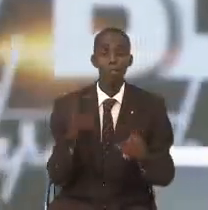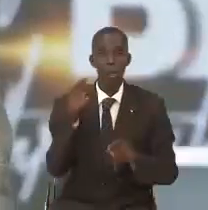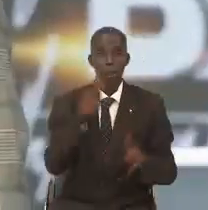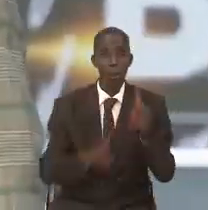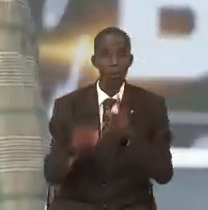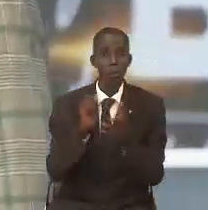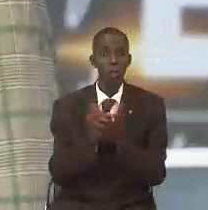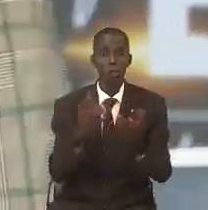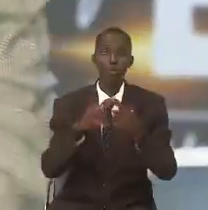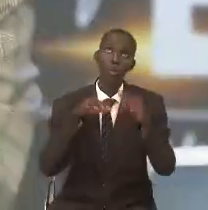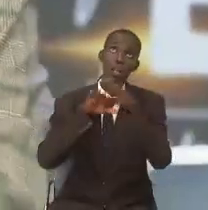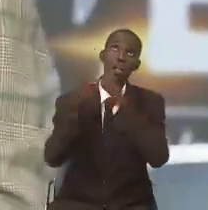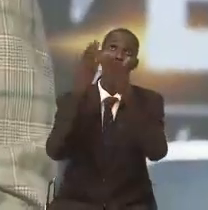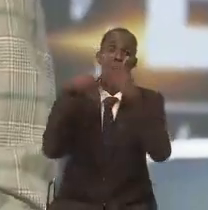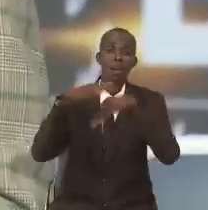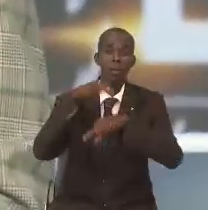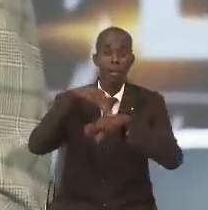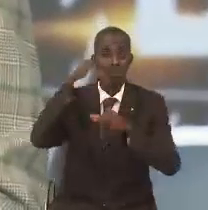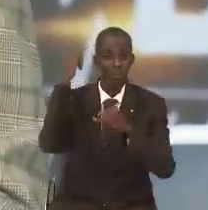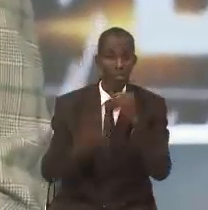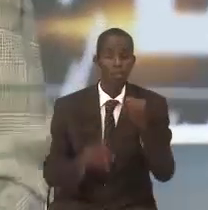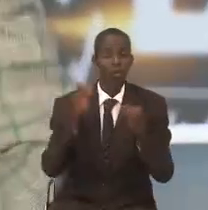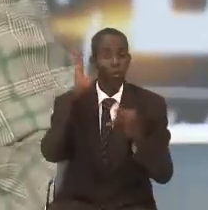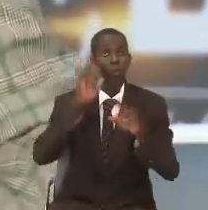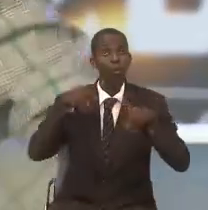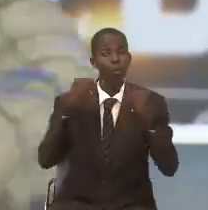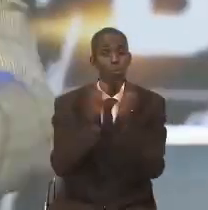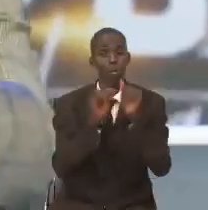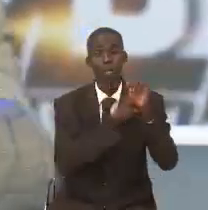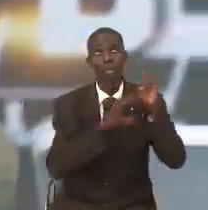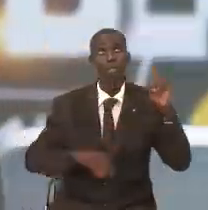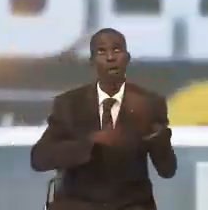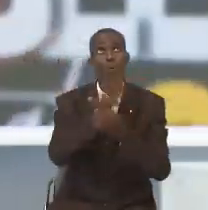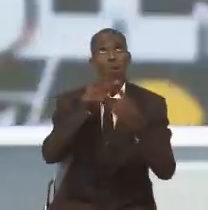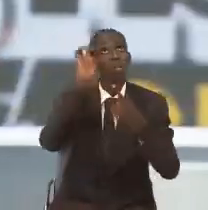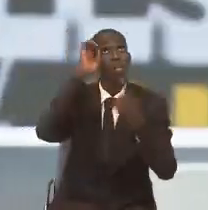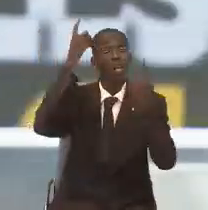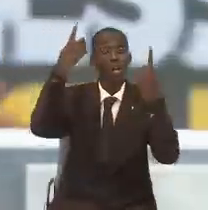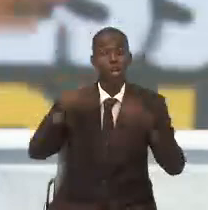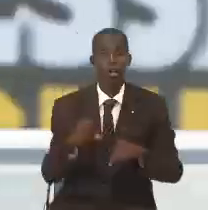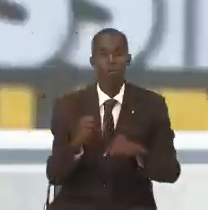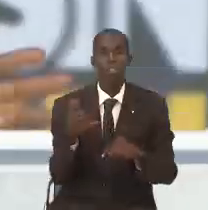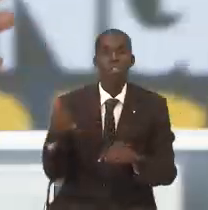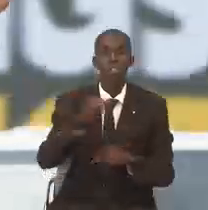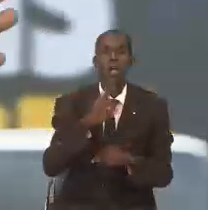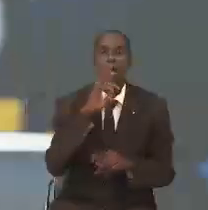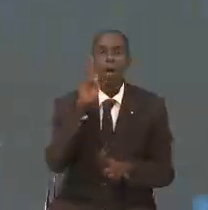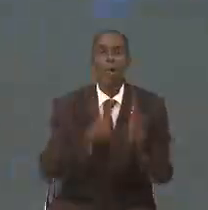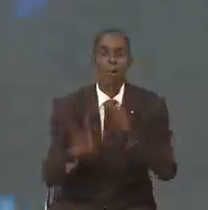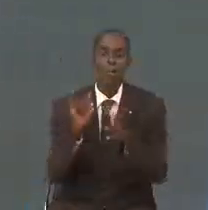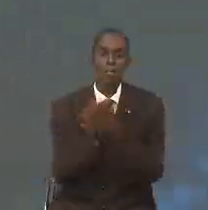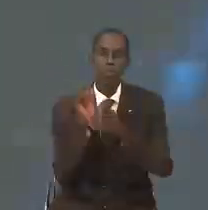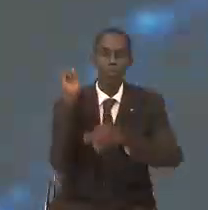heaven at last and will go with Christ when he comes, they're the people that